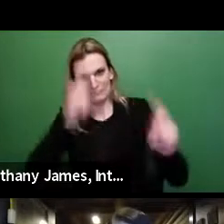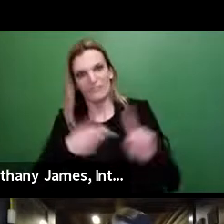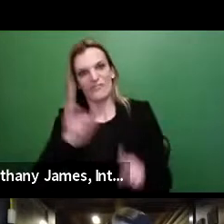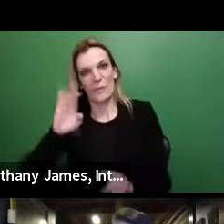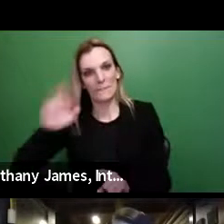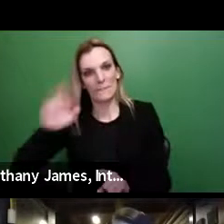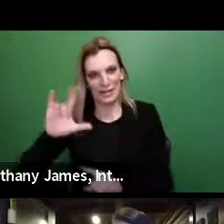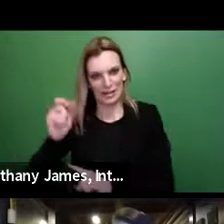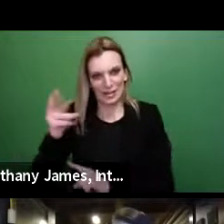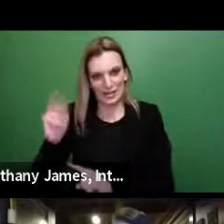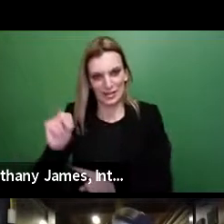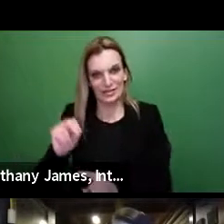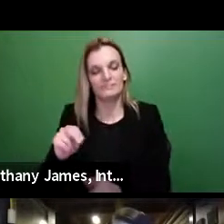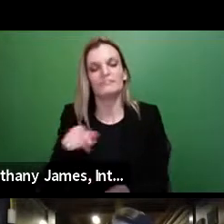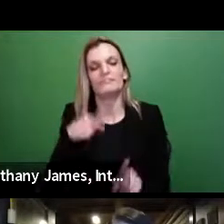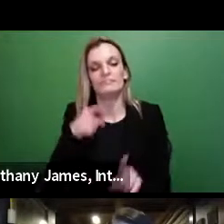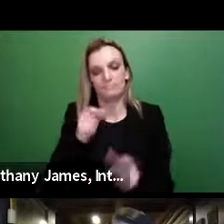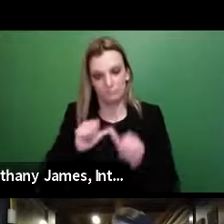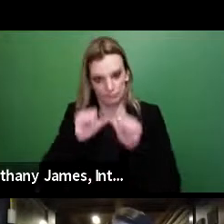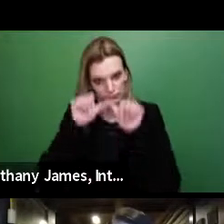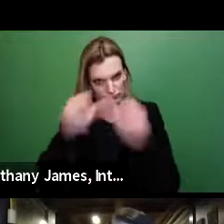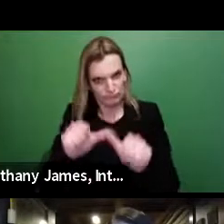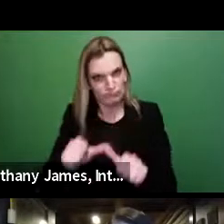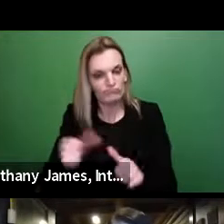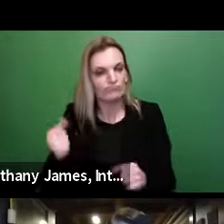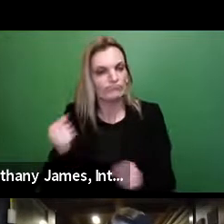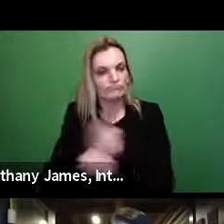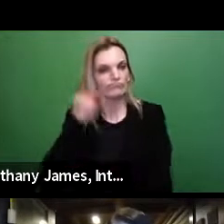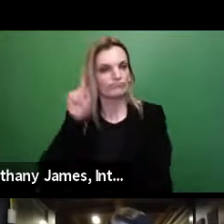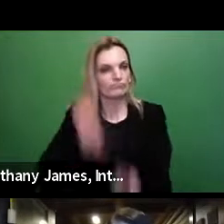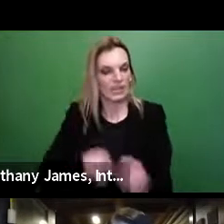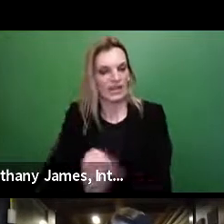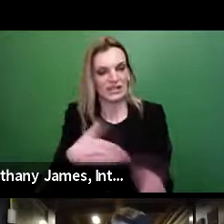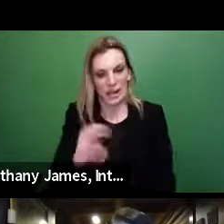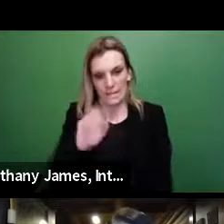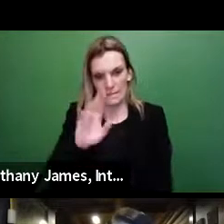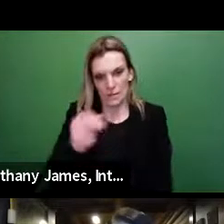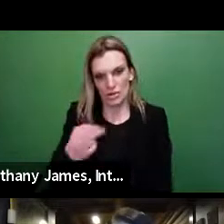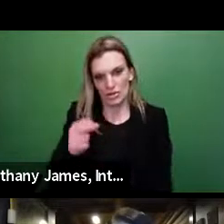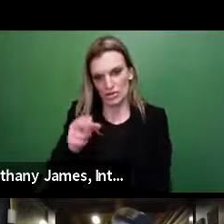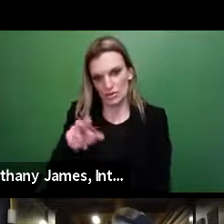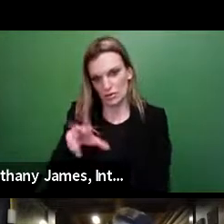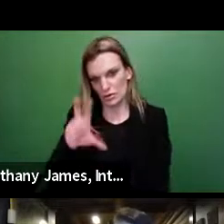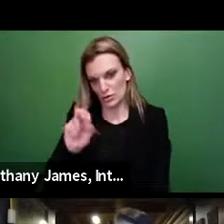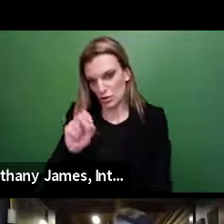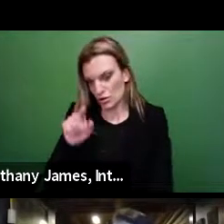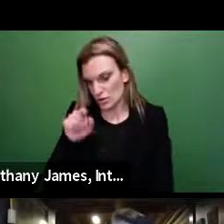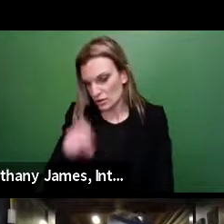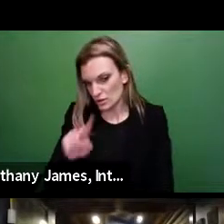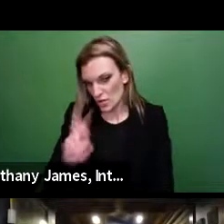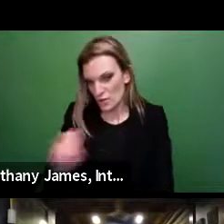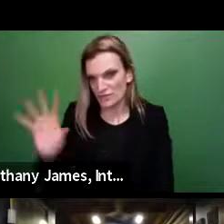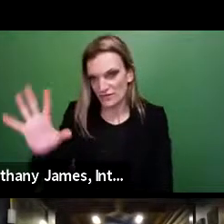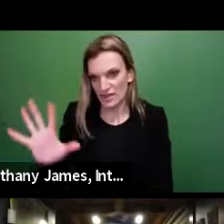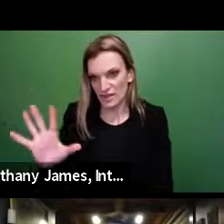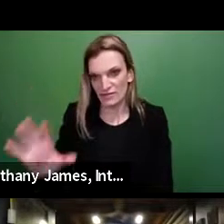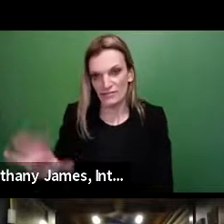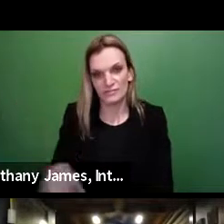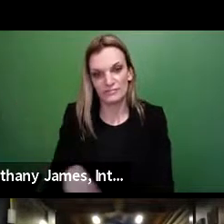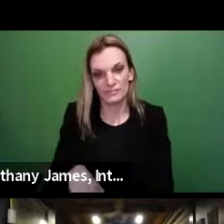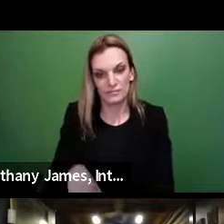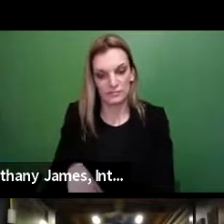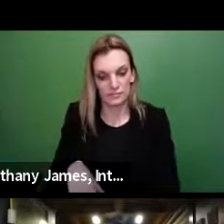He continued the fight of civil war until his death on March 30th, 2005. So he